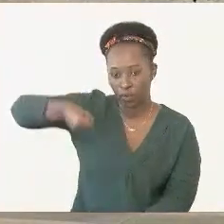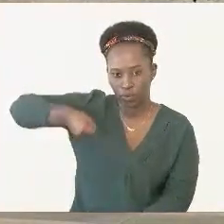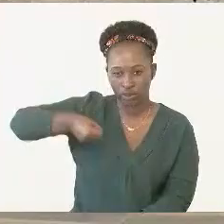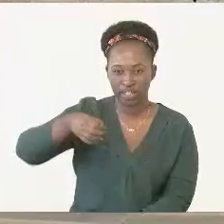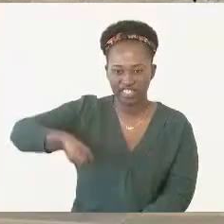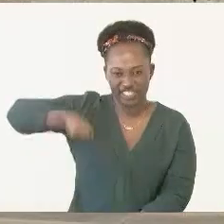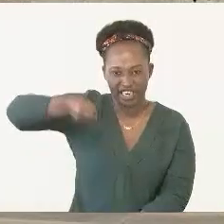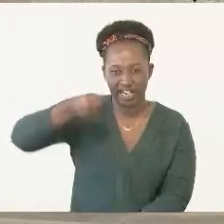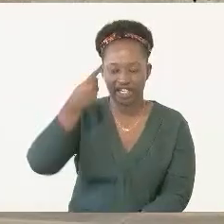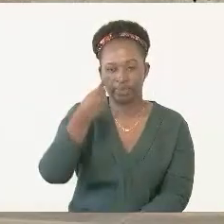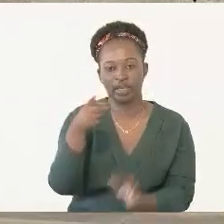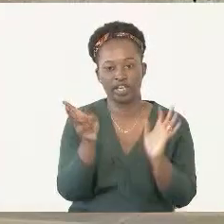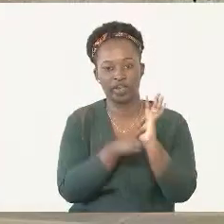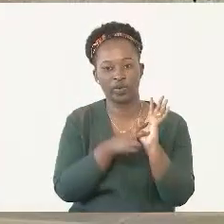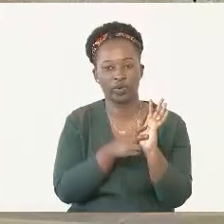is about